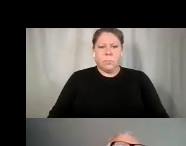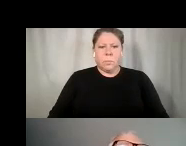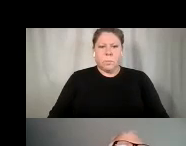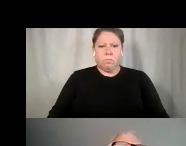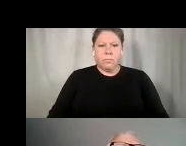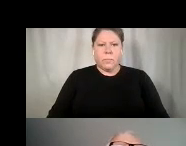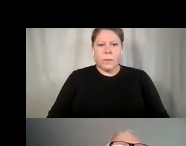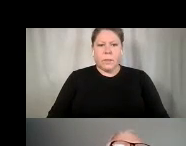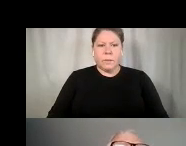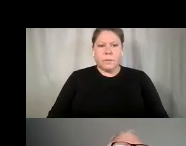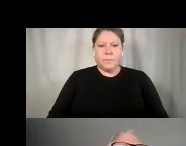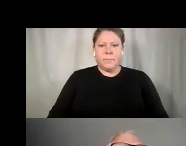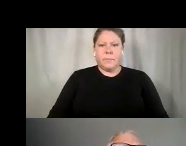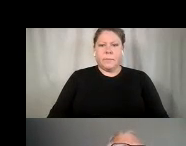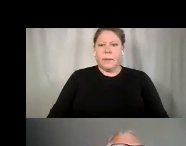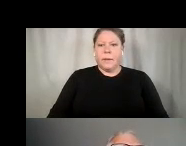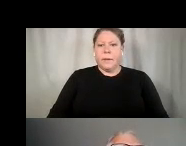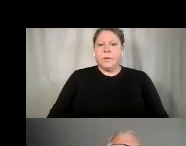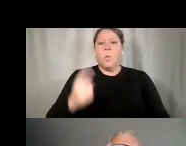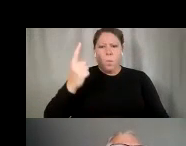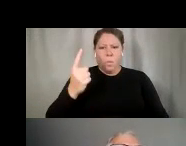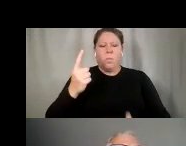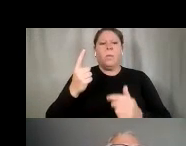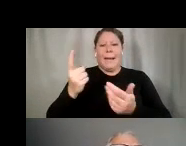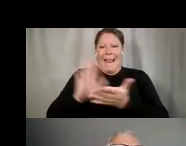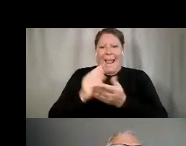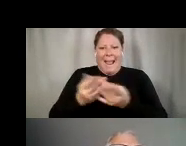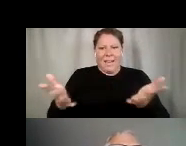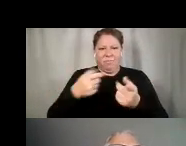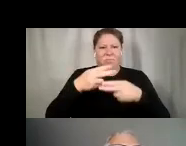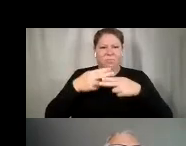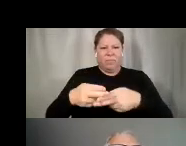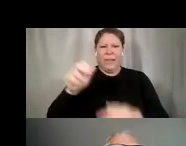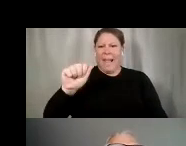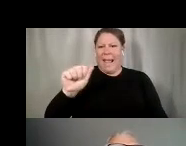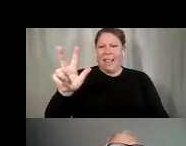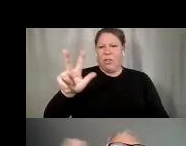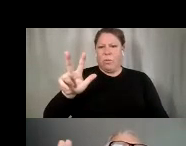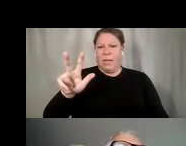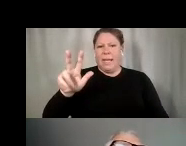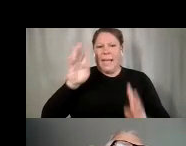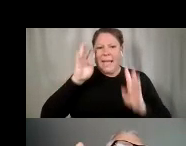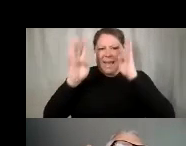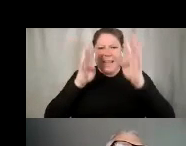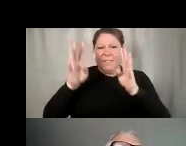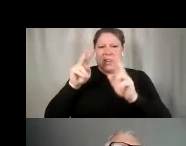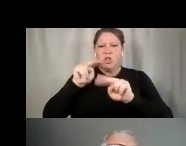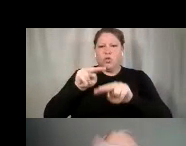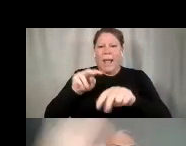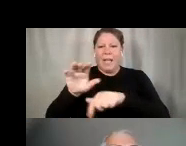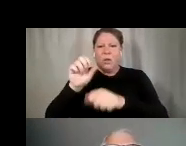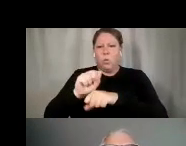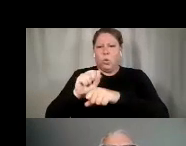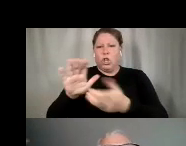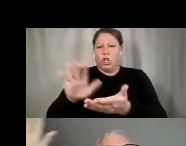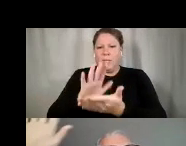So one of the things that you'll get an A3 innovative tracking workshop. The A3 is meant to be a big